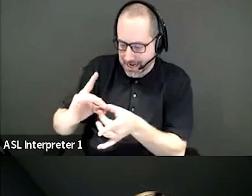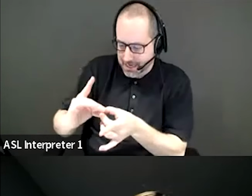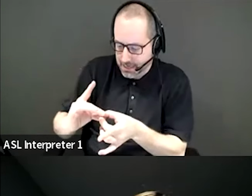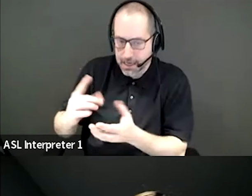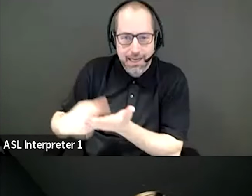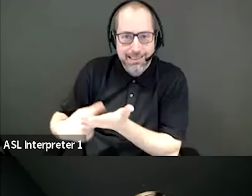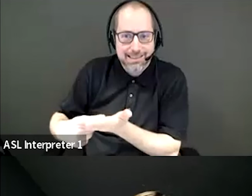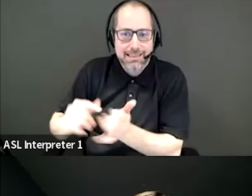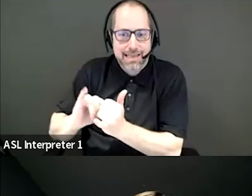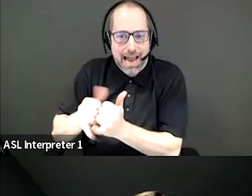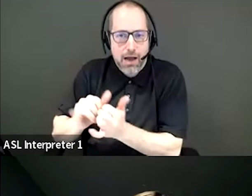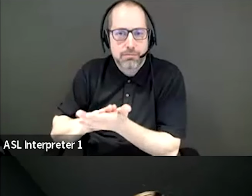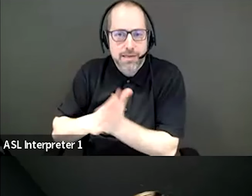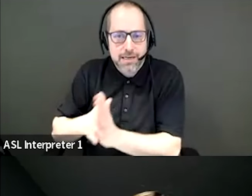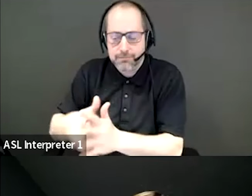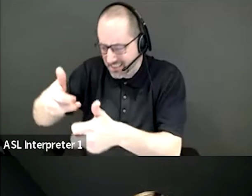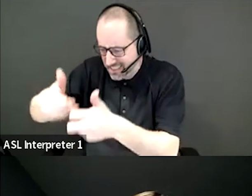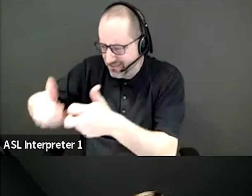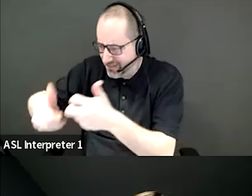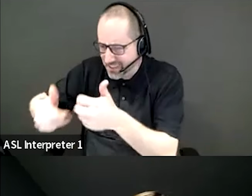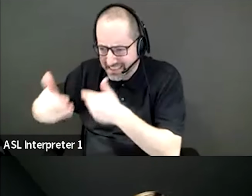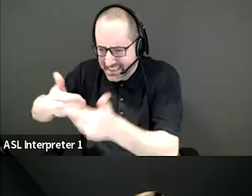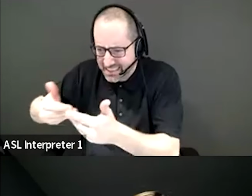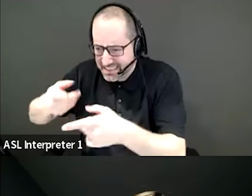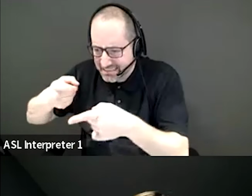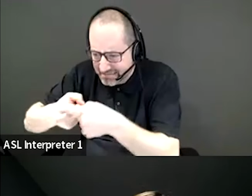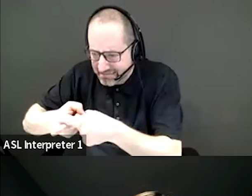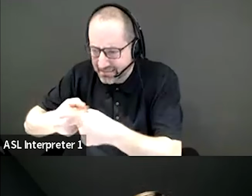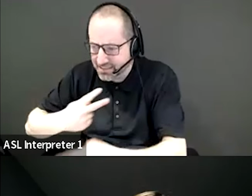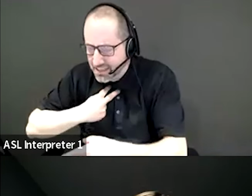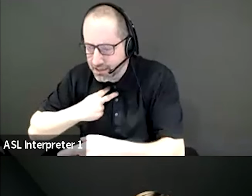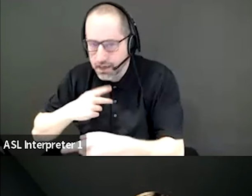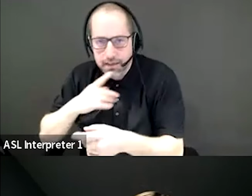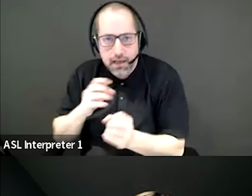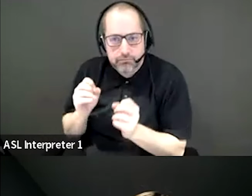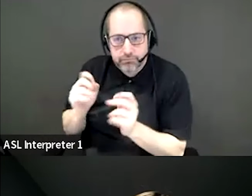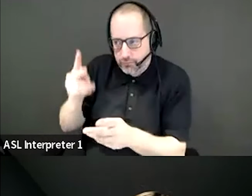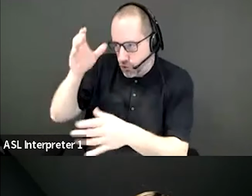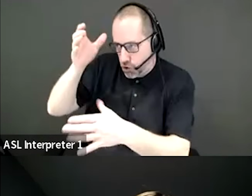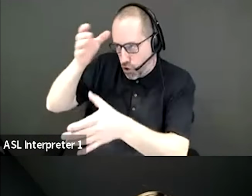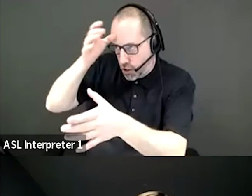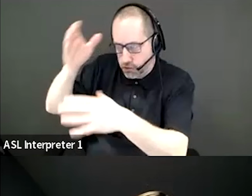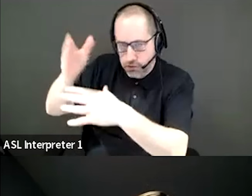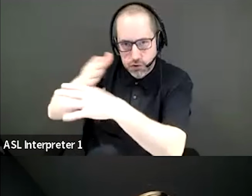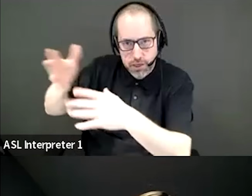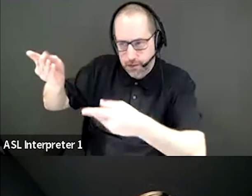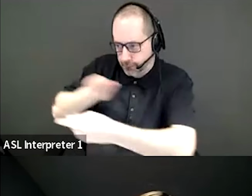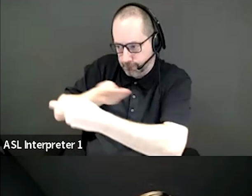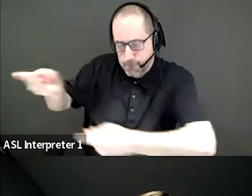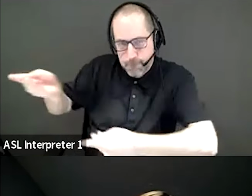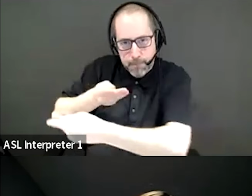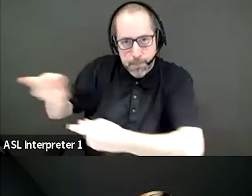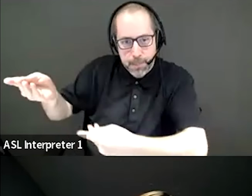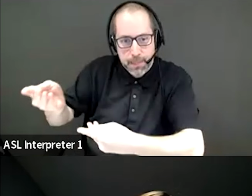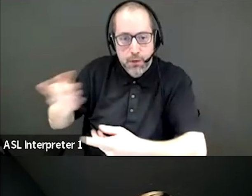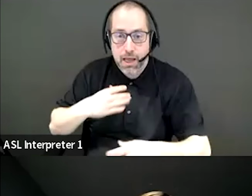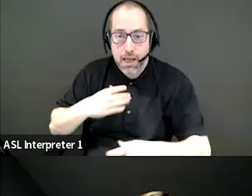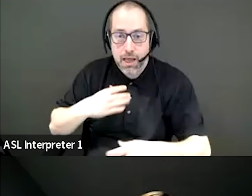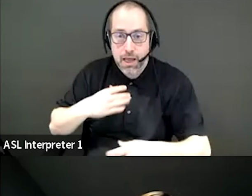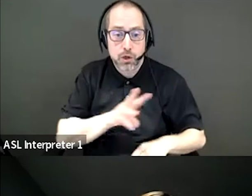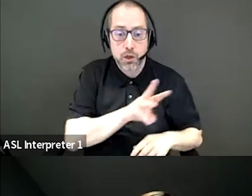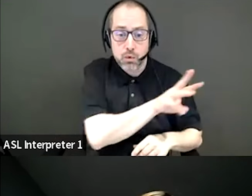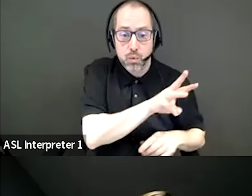build community and build opportunities for knowledge sharing. So we had folks in the West Coast sharing ideas